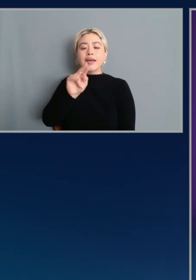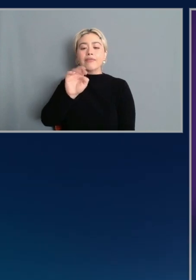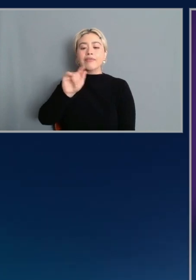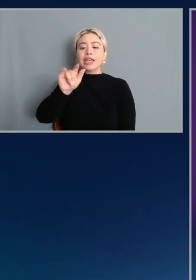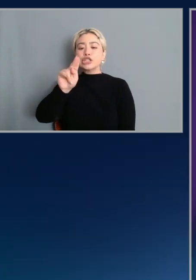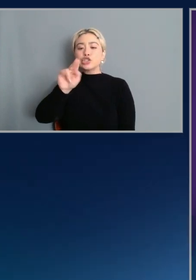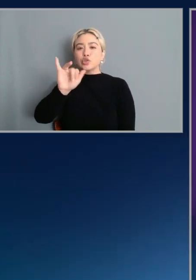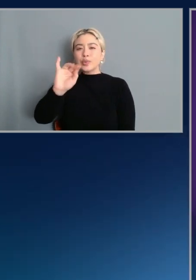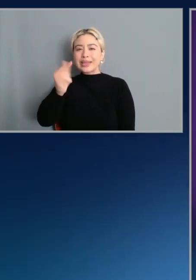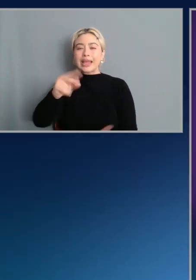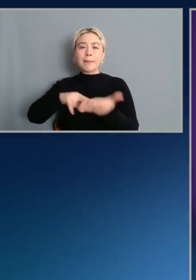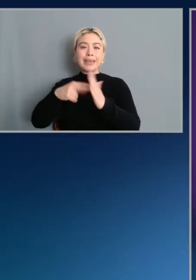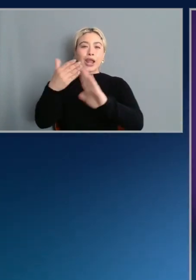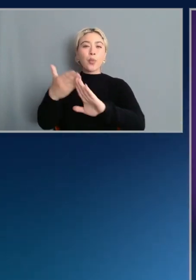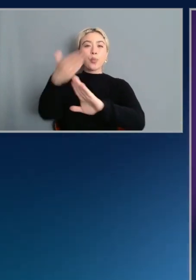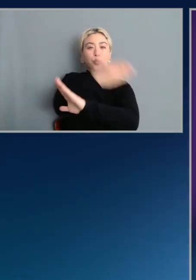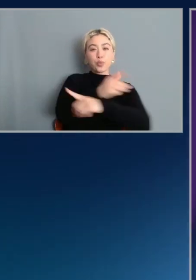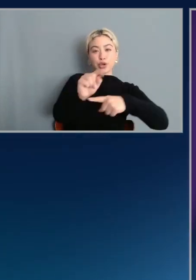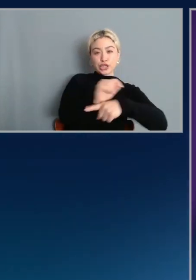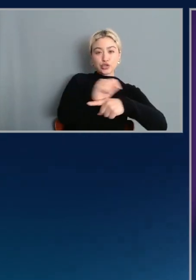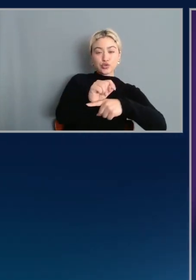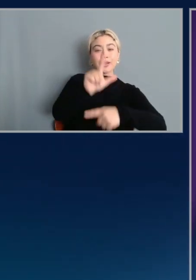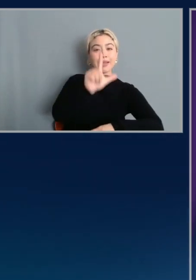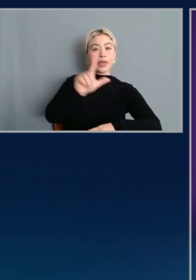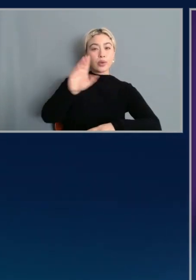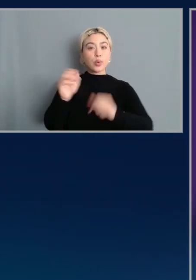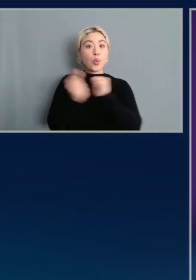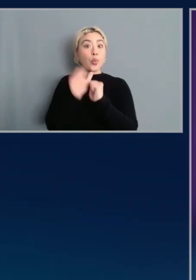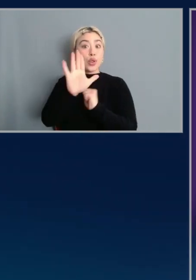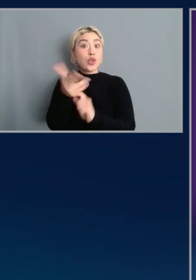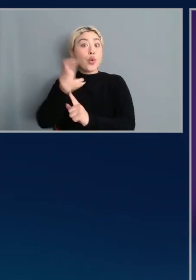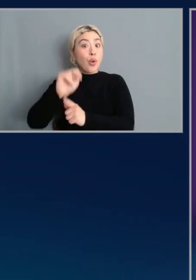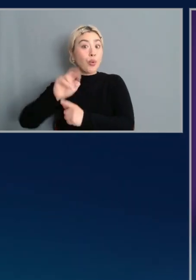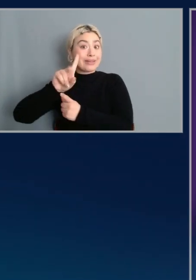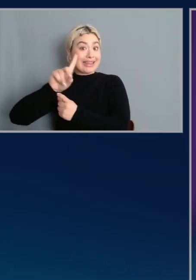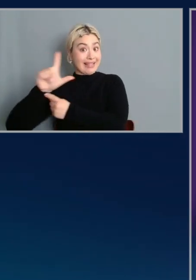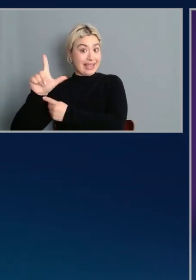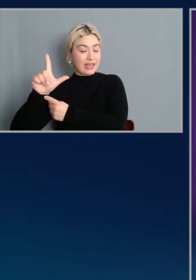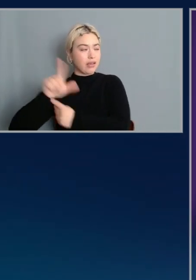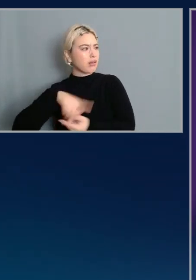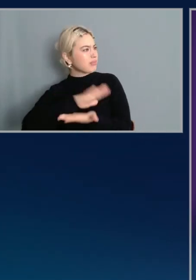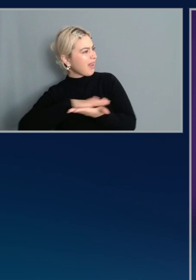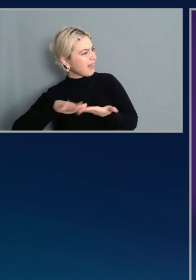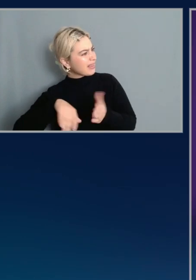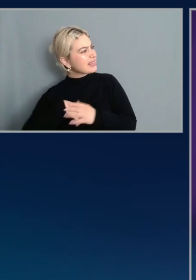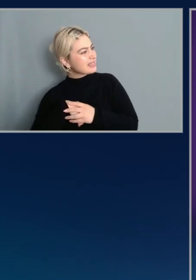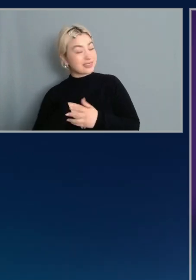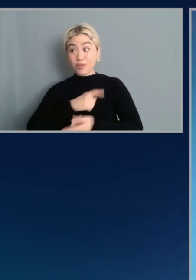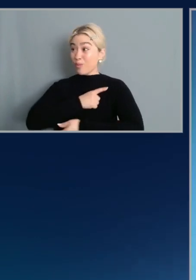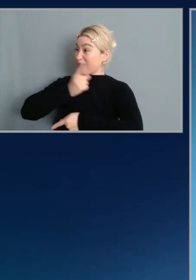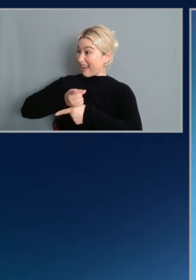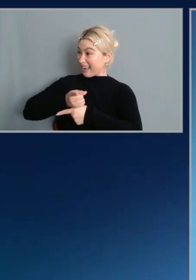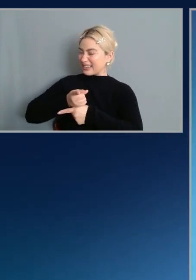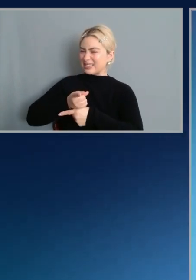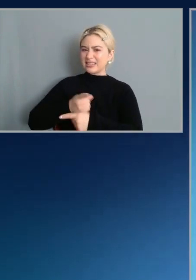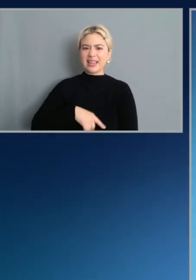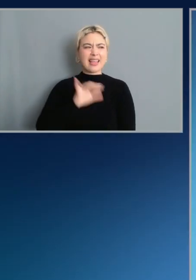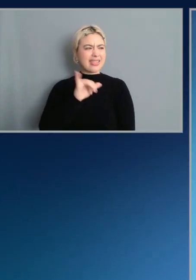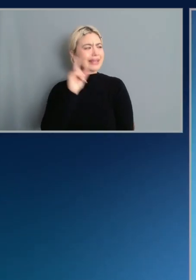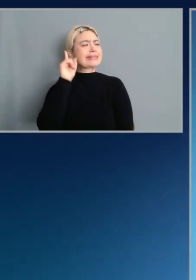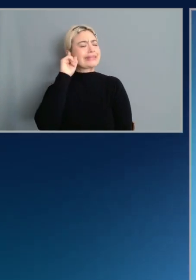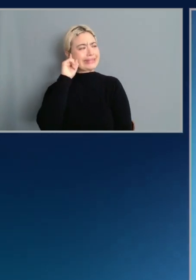pre-training your language model with your own data lake. Oh, nice. Right? So that sounds